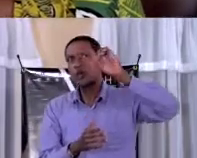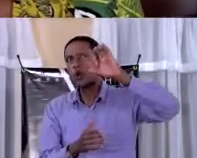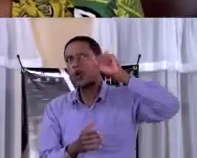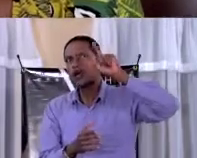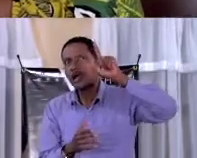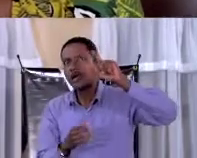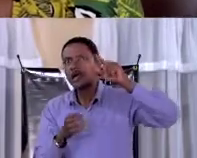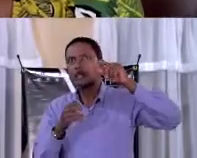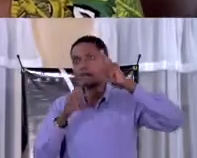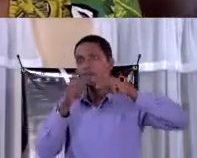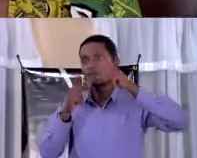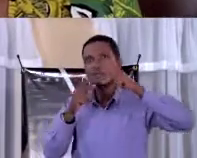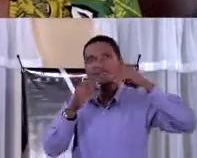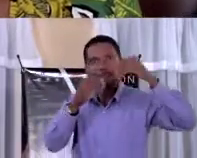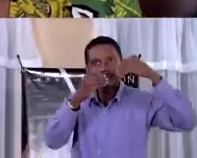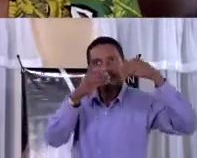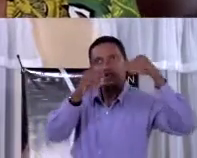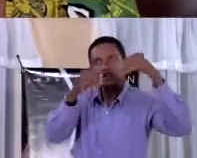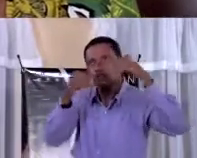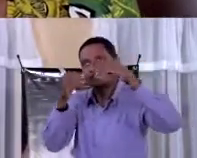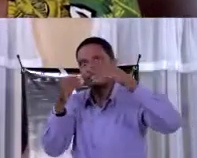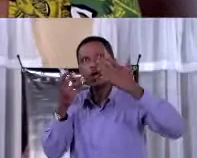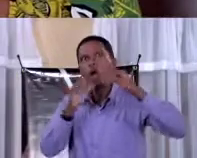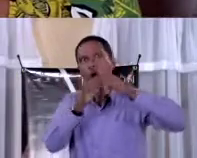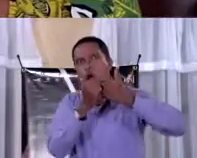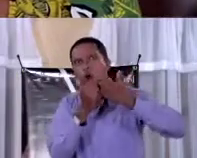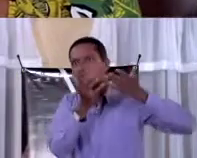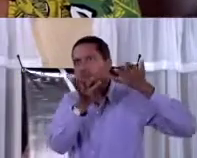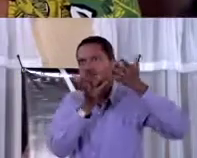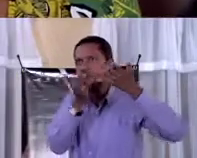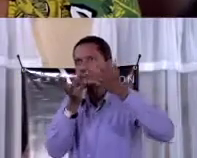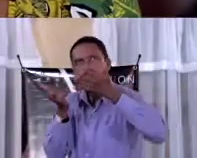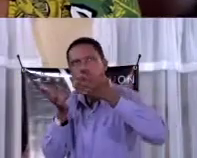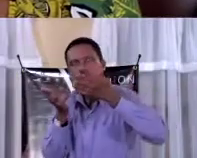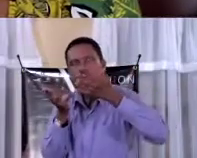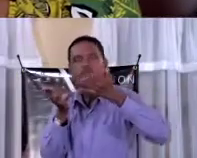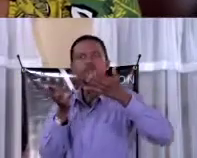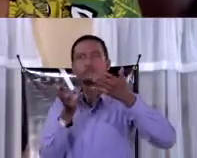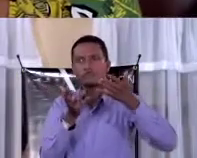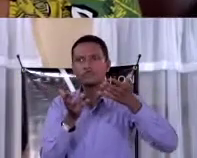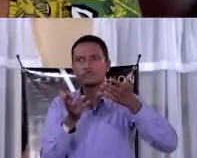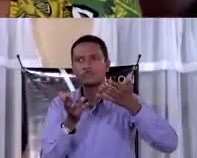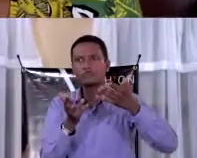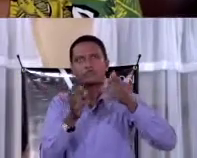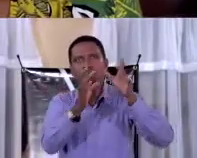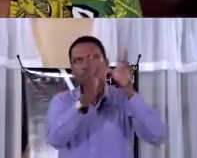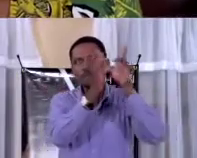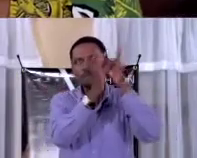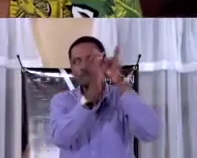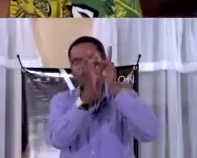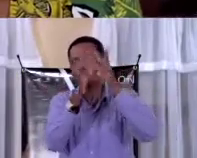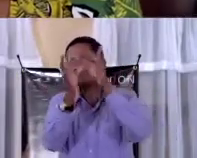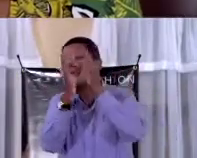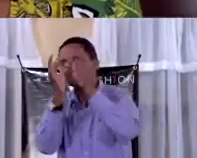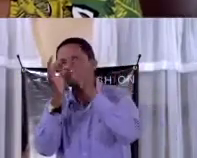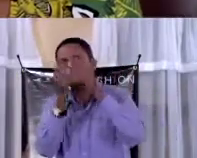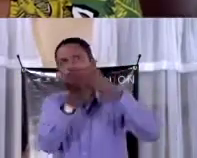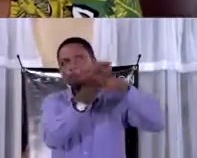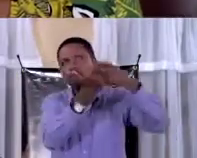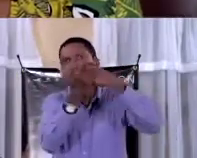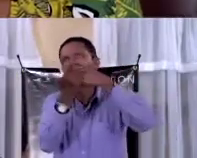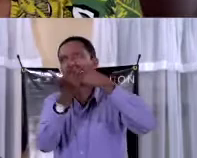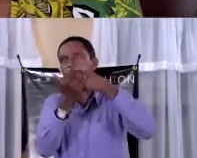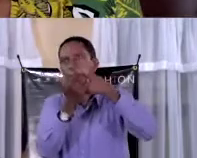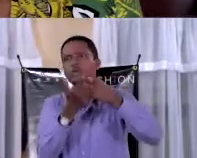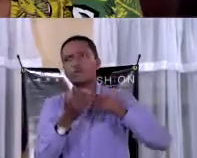look at international markets, of course, as an opportunity to have more market to sell to. But they are fiercely loyal to